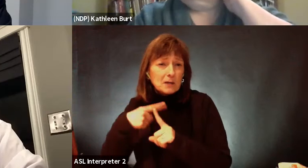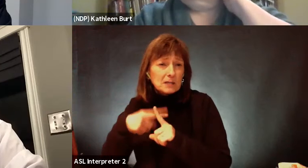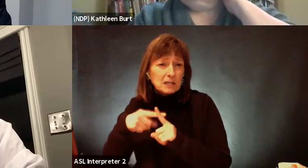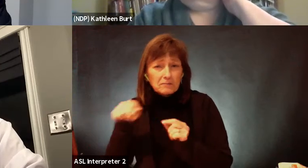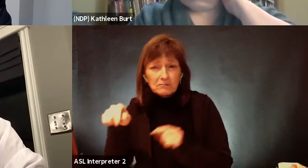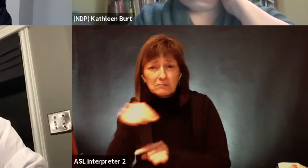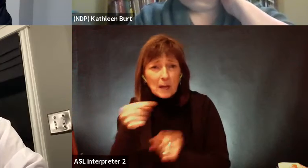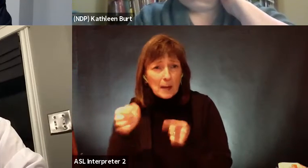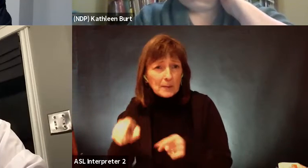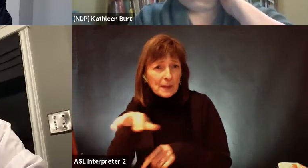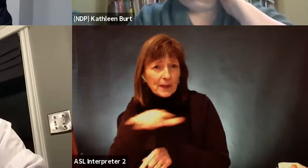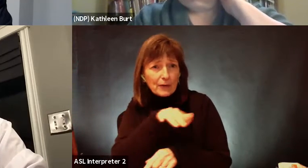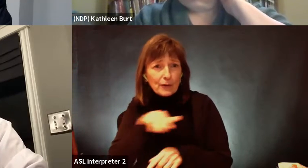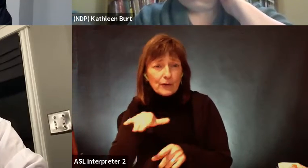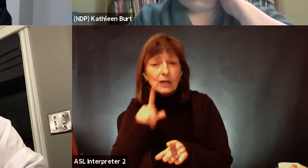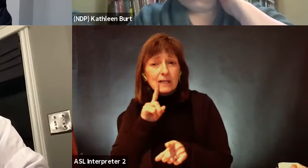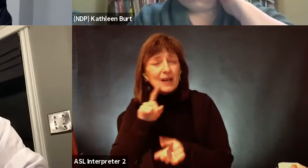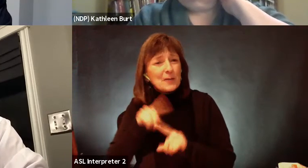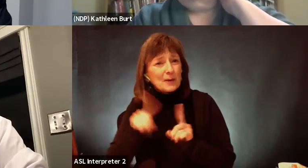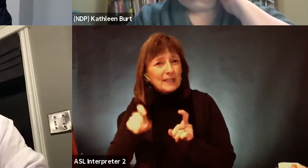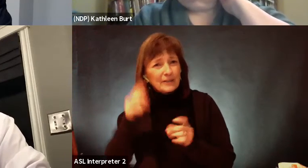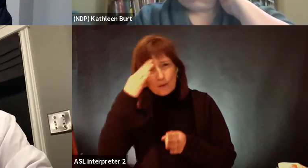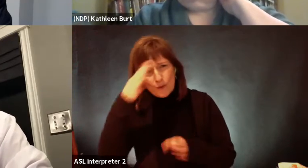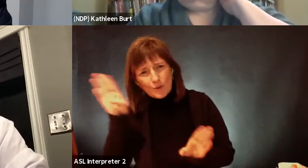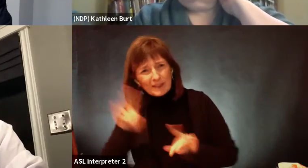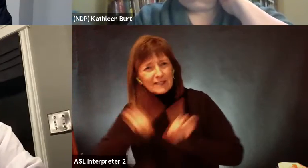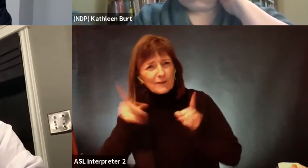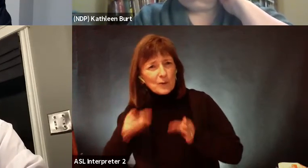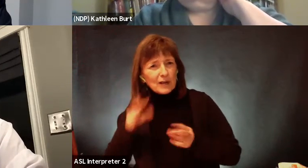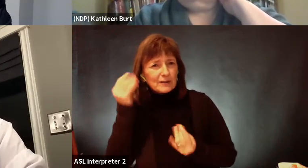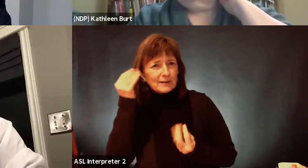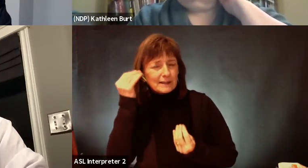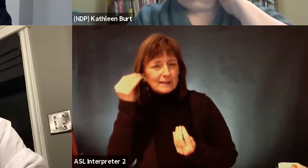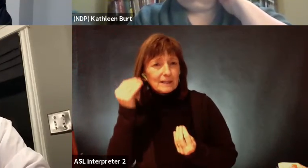bit, and we need to avail of some of the opportunities, for example,